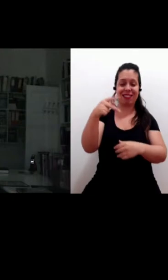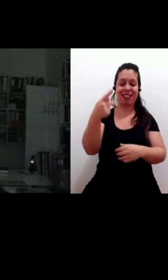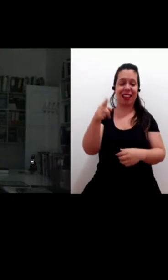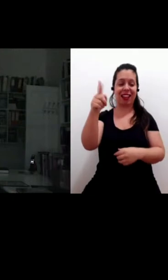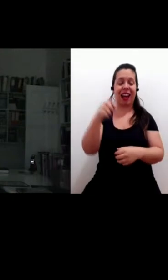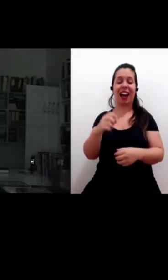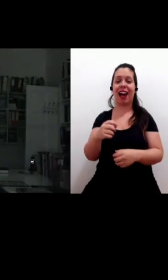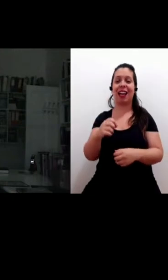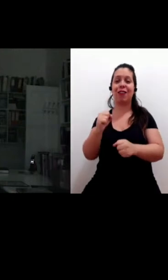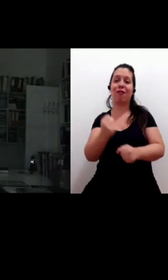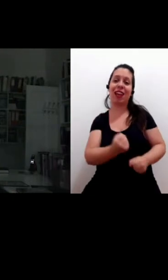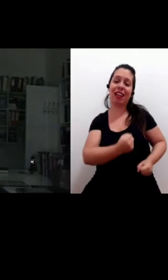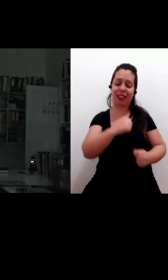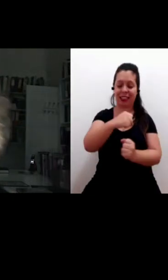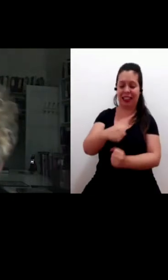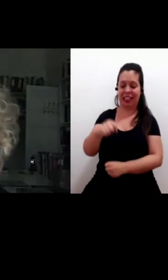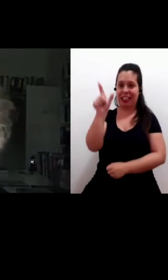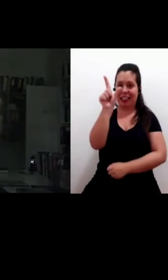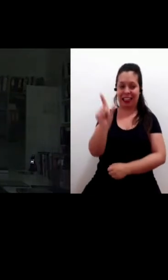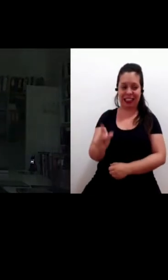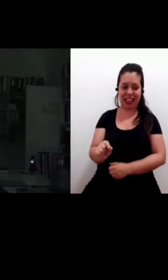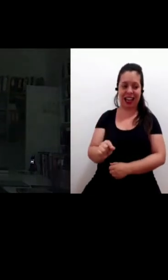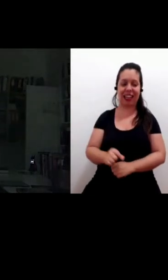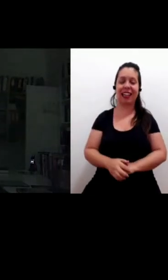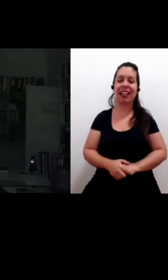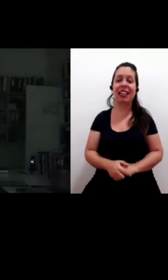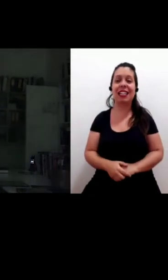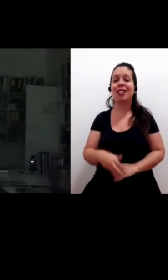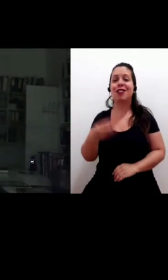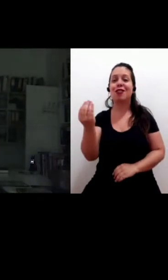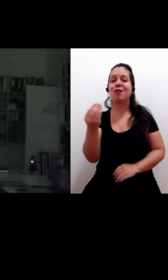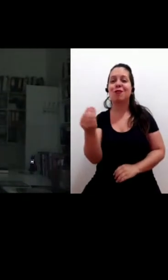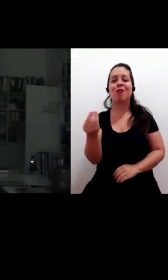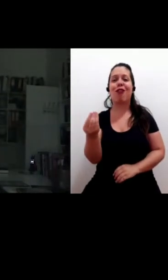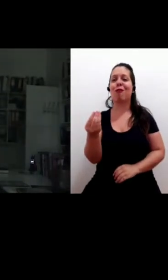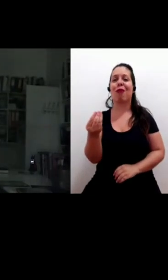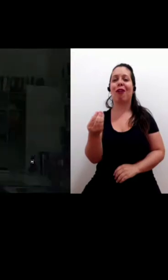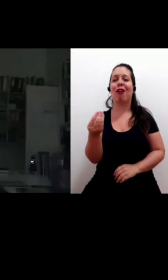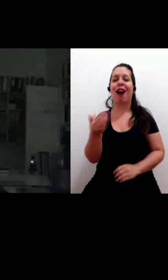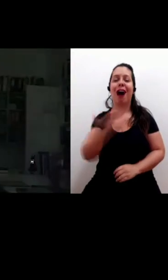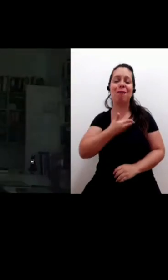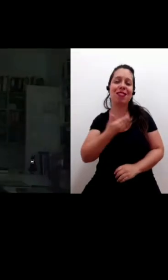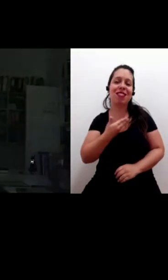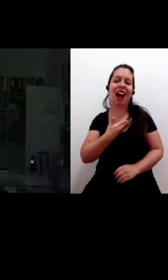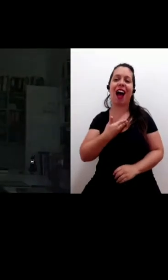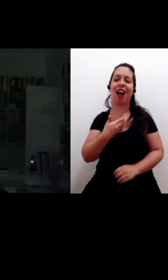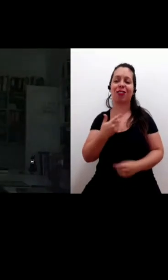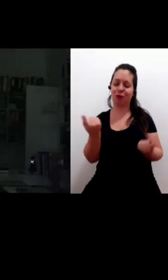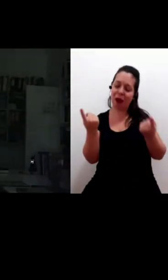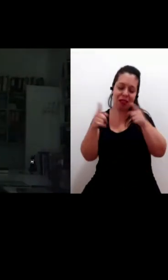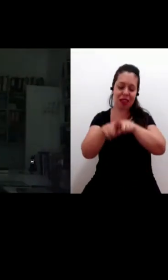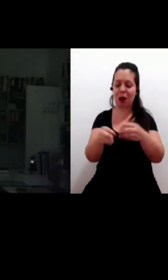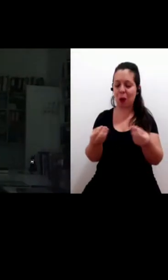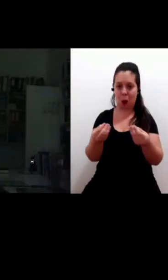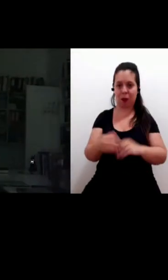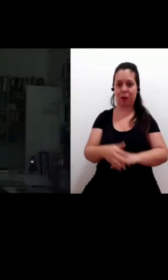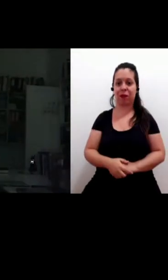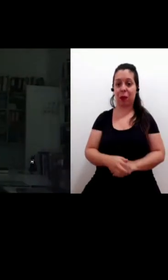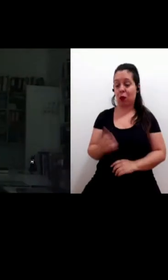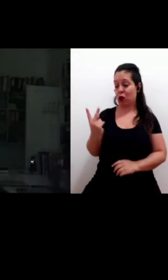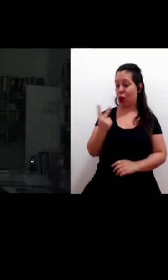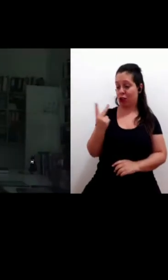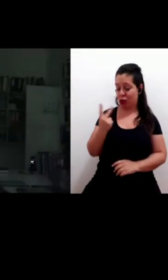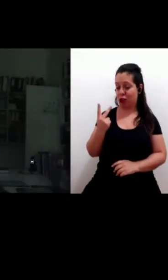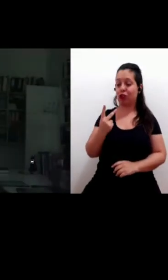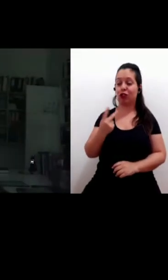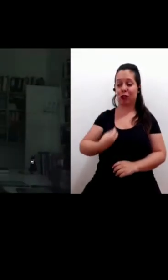How did you meet? How were your friendship and collaboration started? Well, we both live in Scotland. Tilda lives up